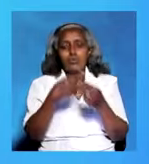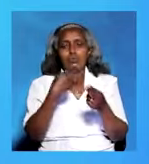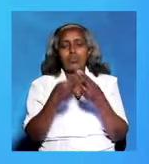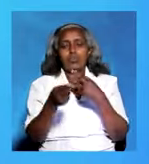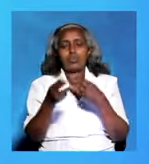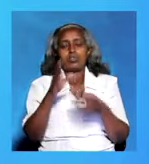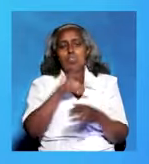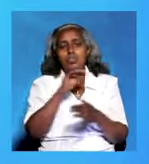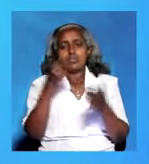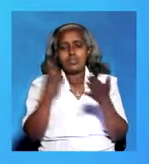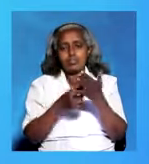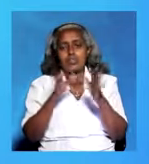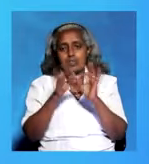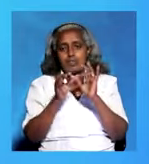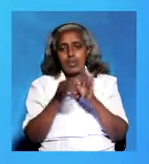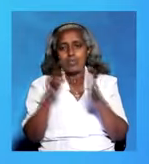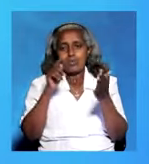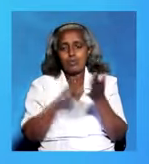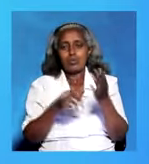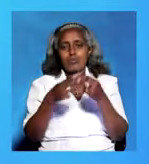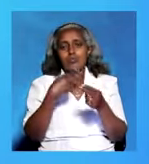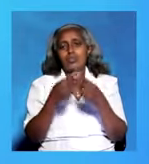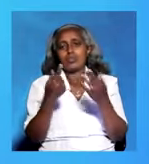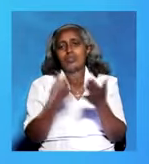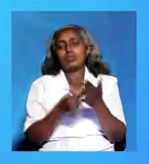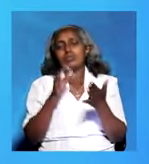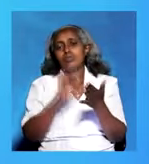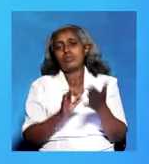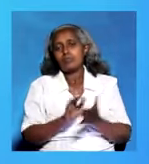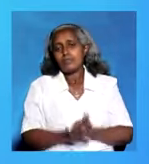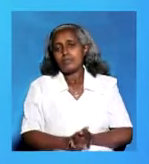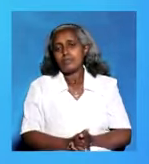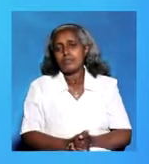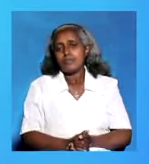and we define this dot product in this form.